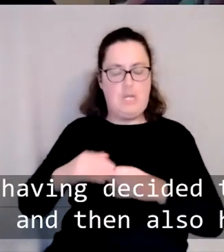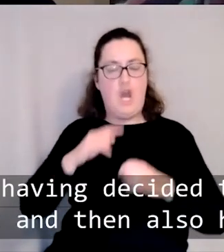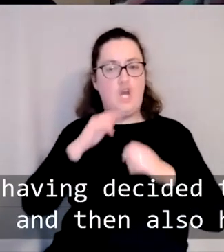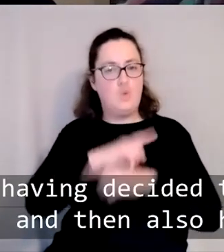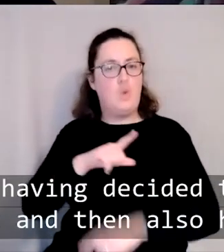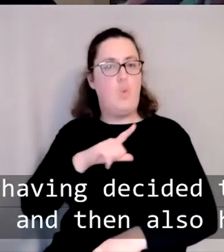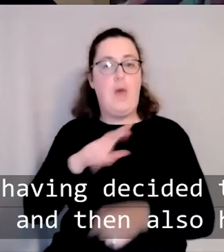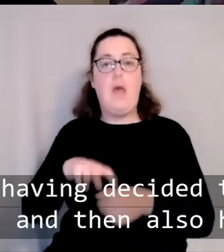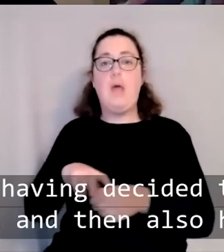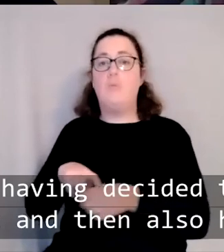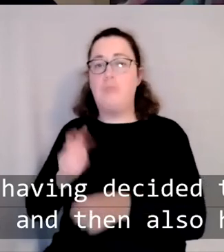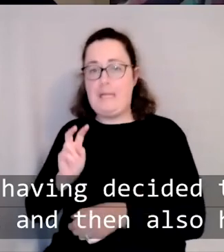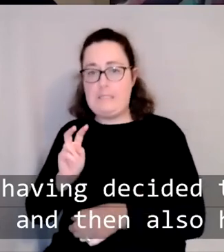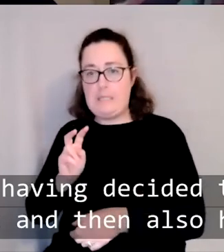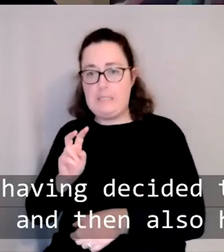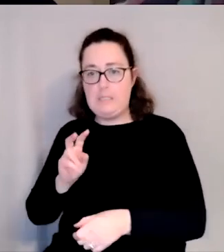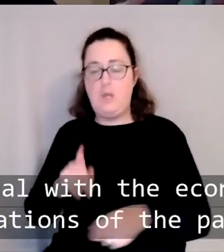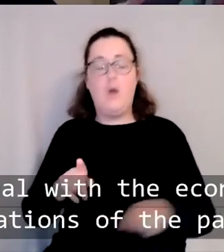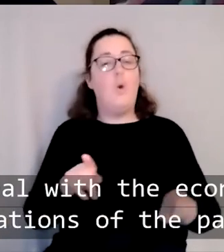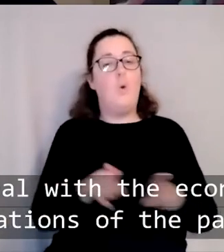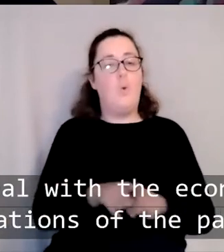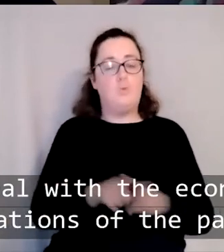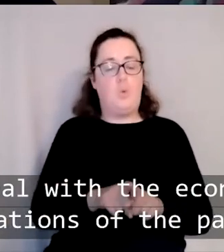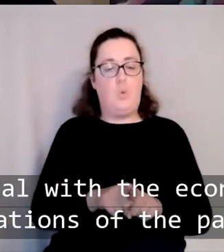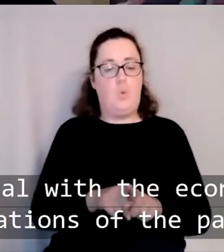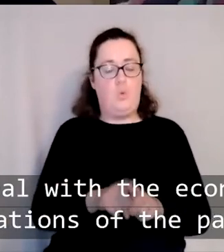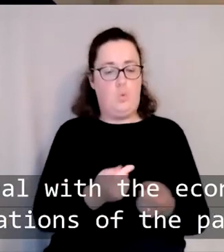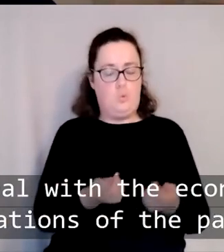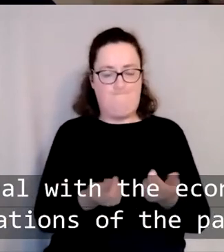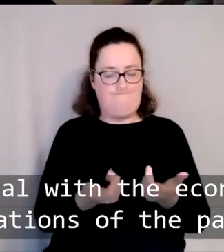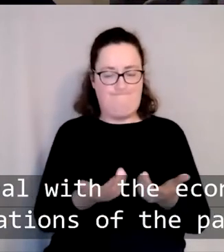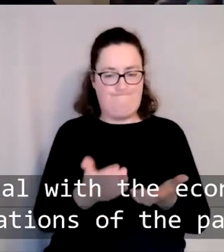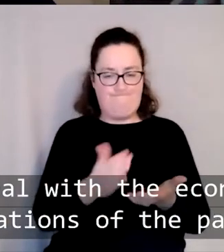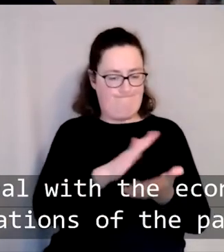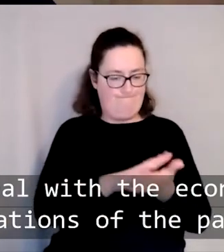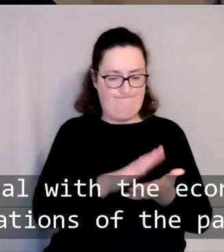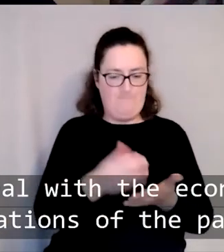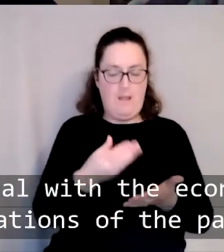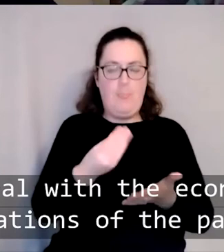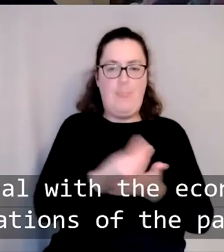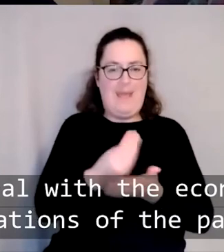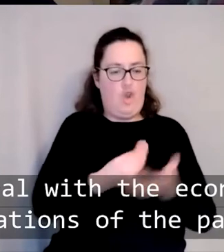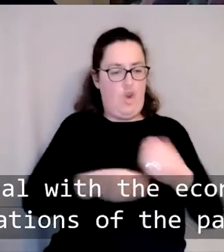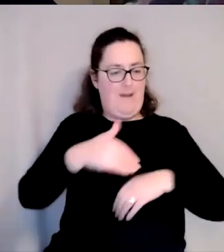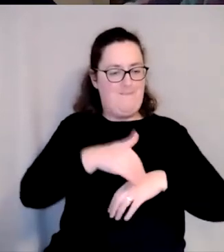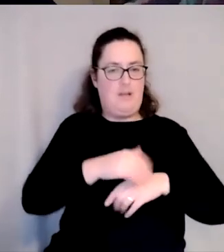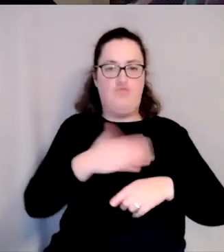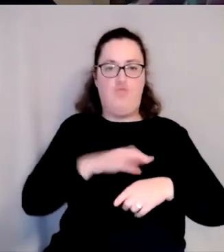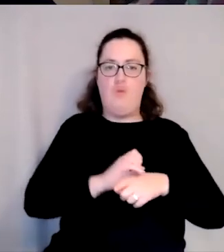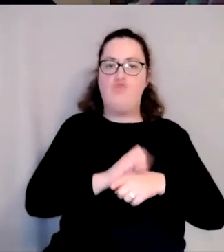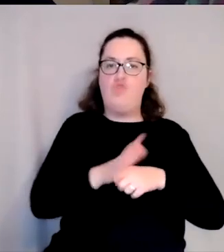to do Brexit and then also having to deal with the economic ramifications of the pandemic.